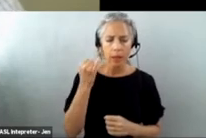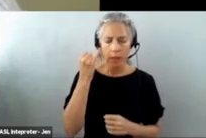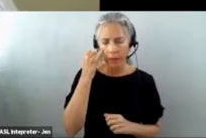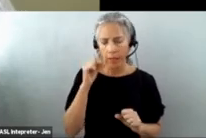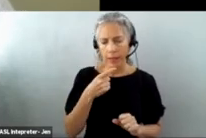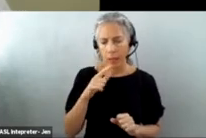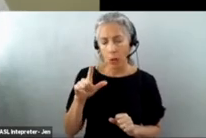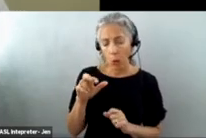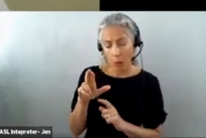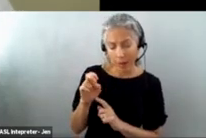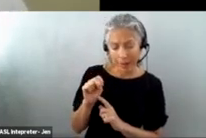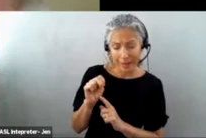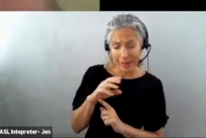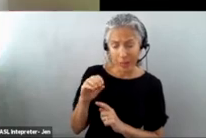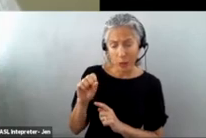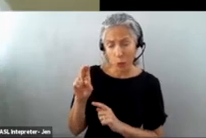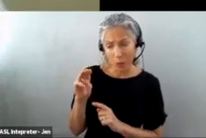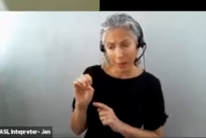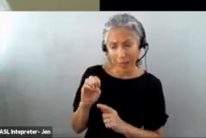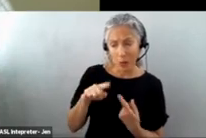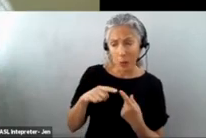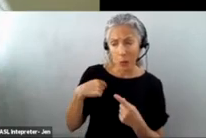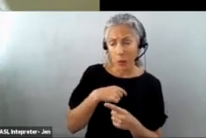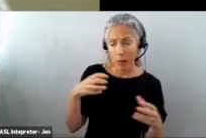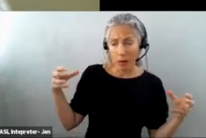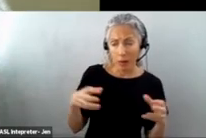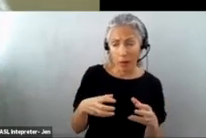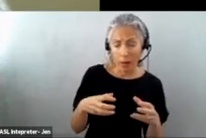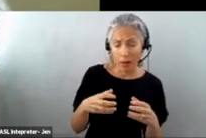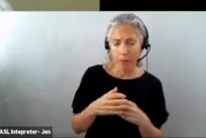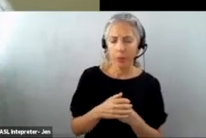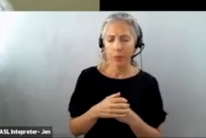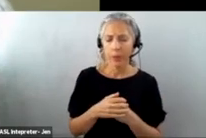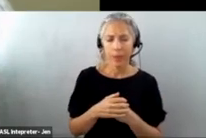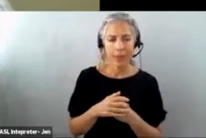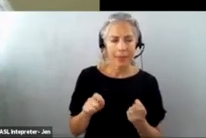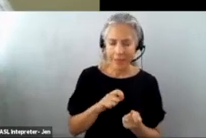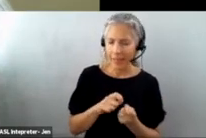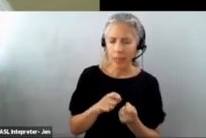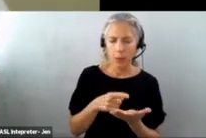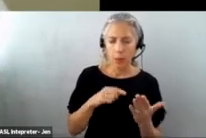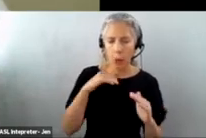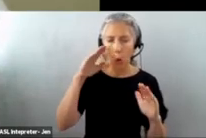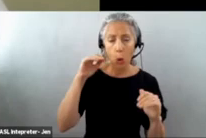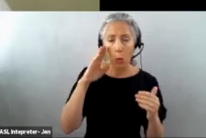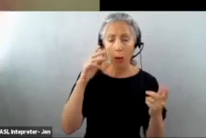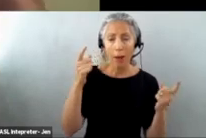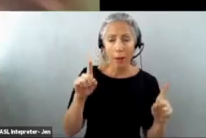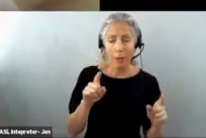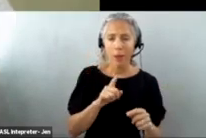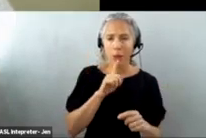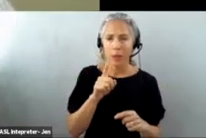Lauren, when we and Sumi and others, when we got together, this was exactly what we had hoped would happen, was really